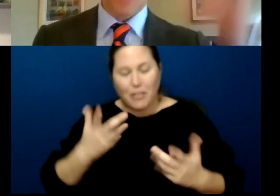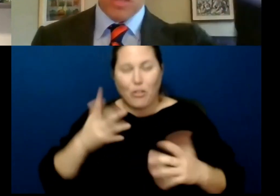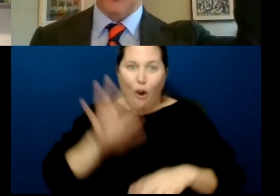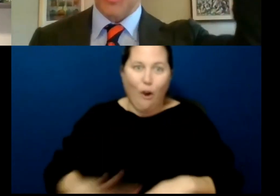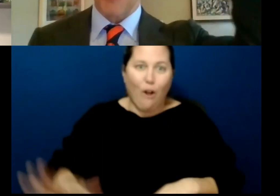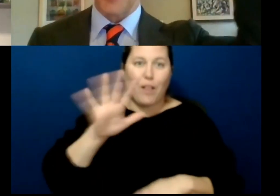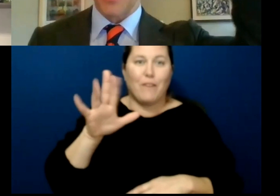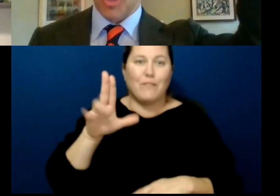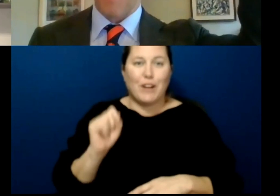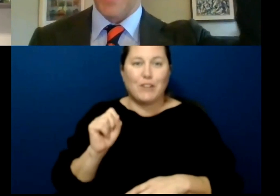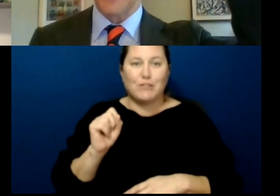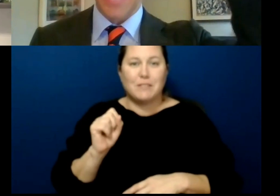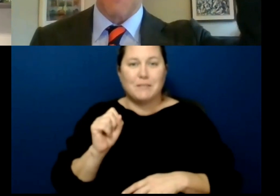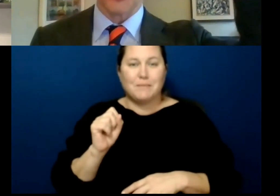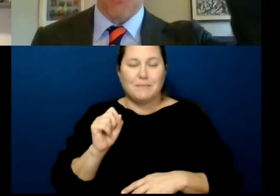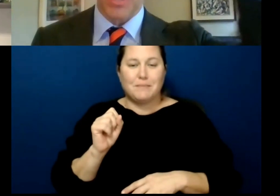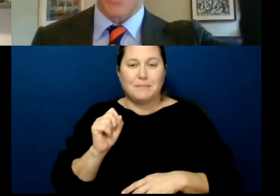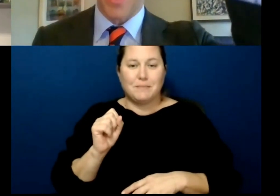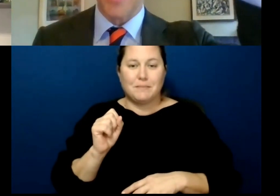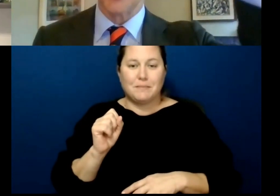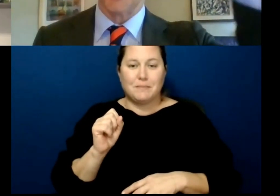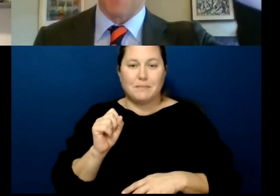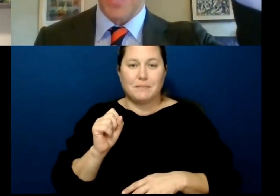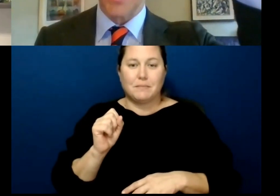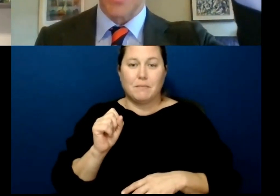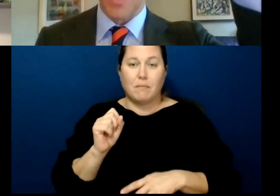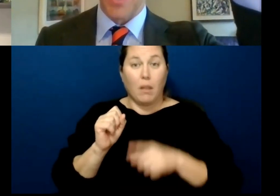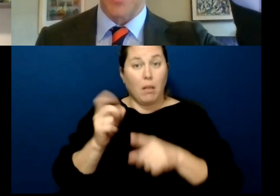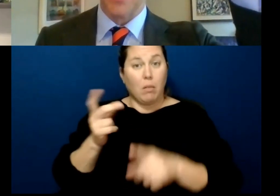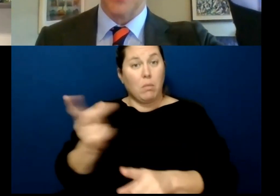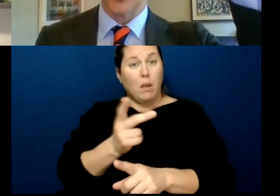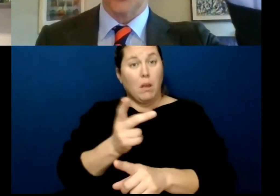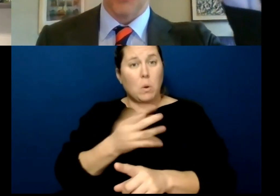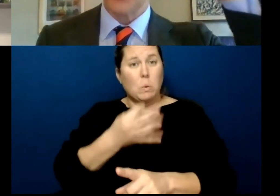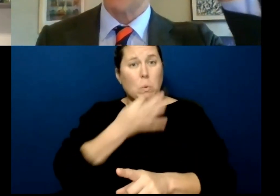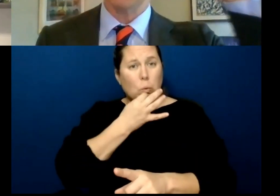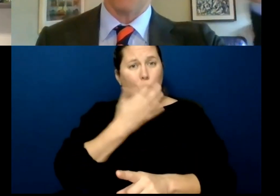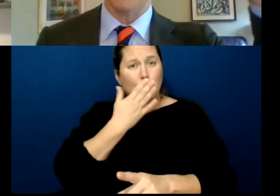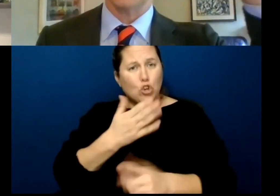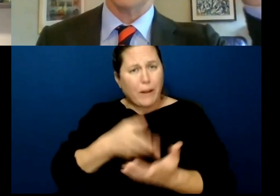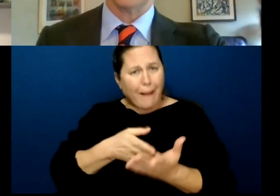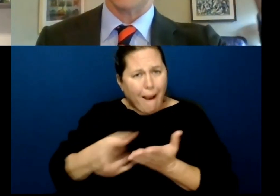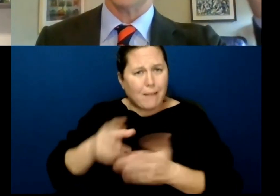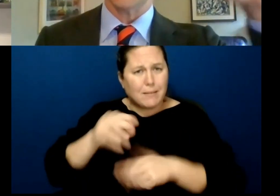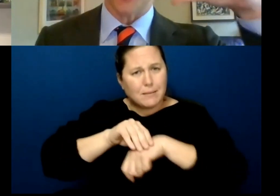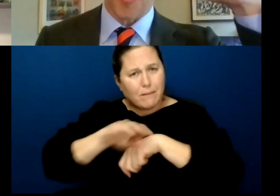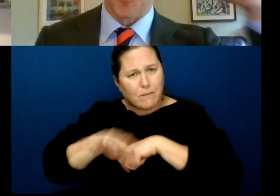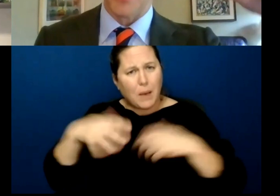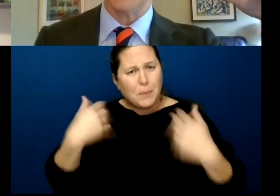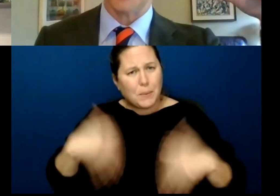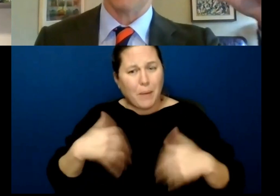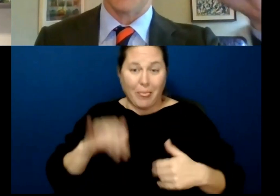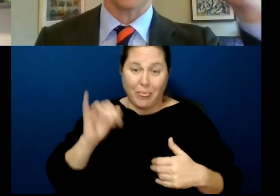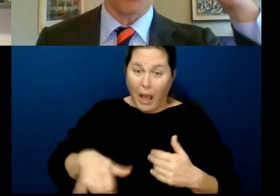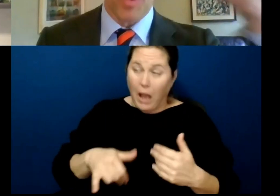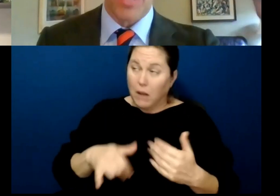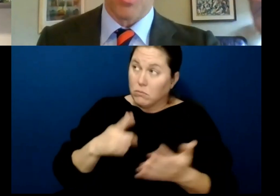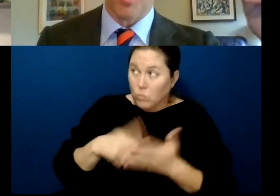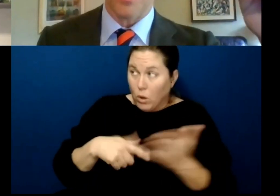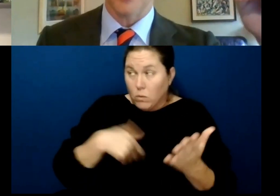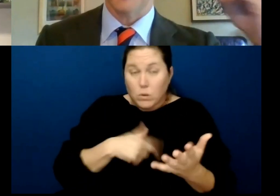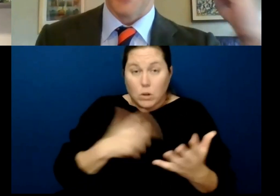thought, don't you think, show of hands, they gave you some really honest advice today? That's what we want in these sessions, is authentic